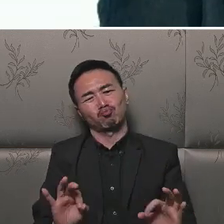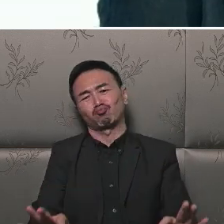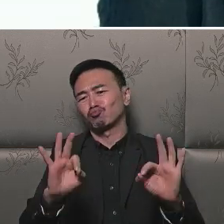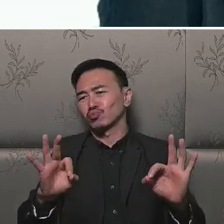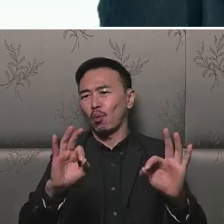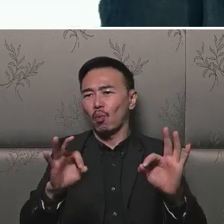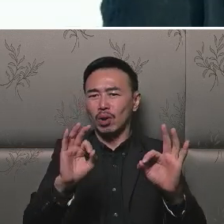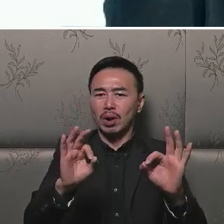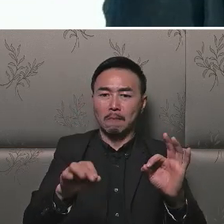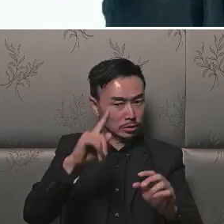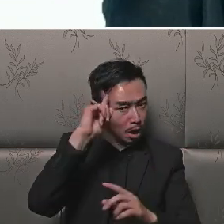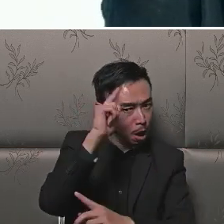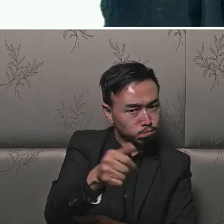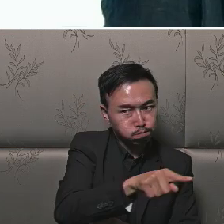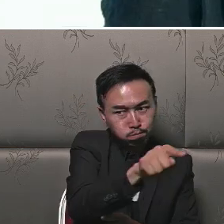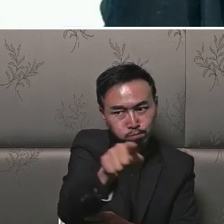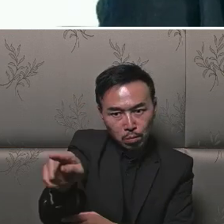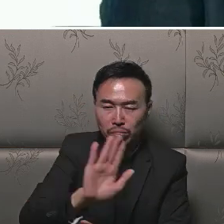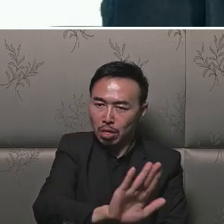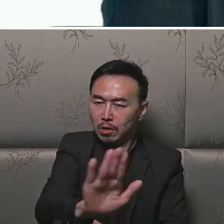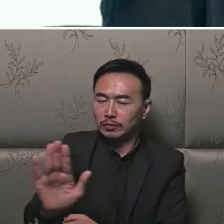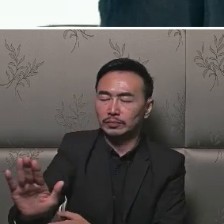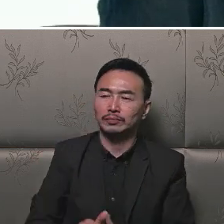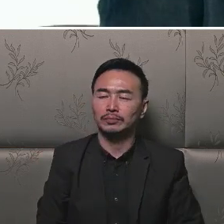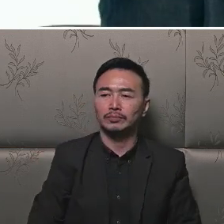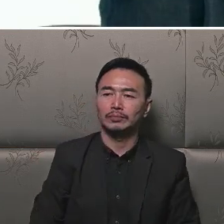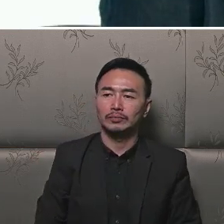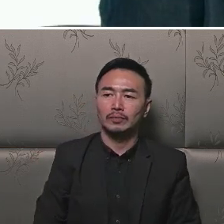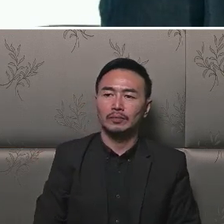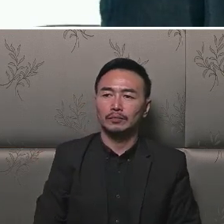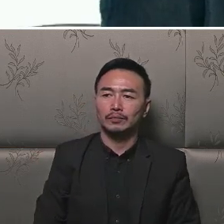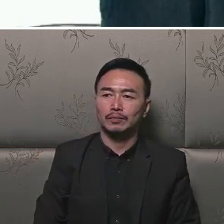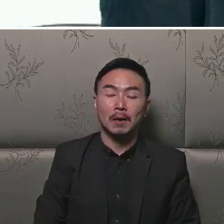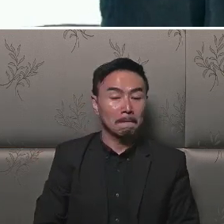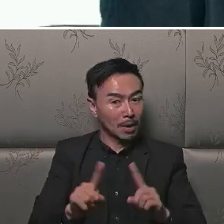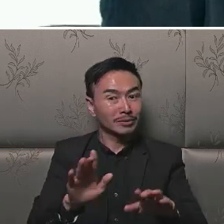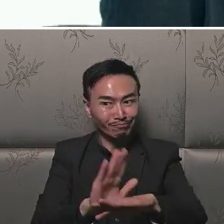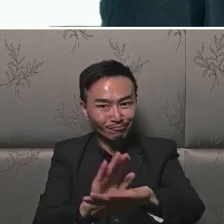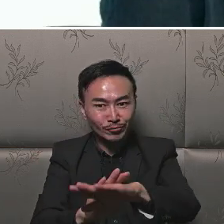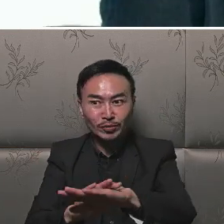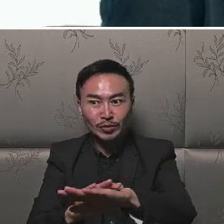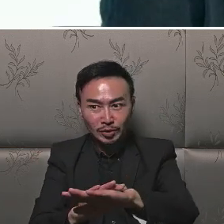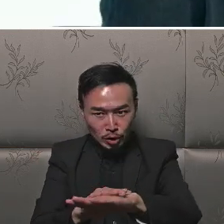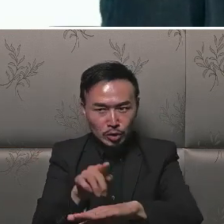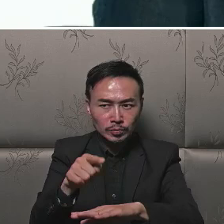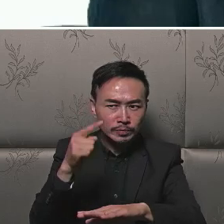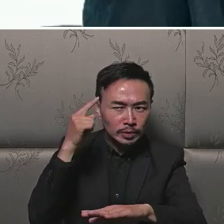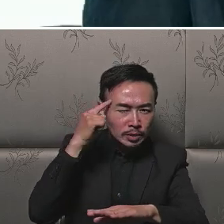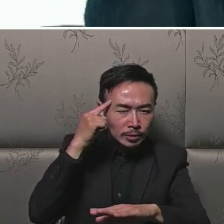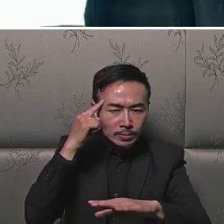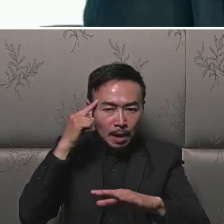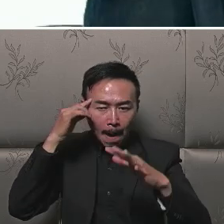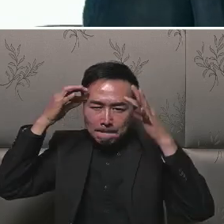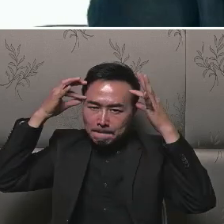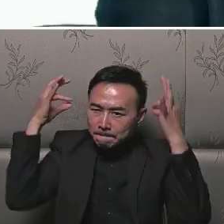limitations. And again, the decision lies on the curriculum implementers